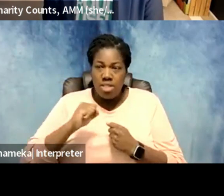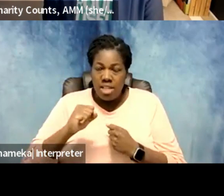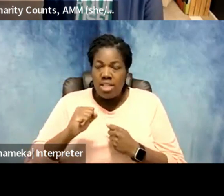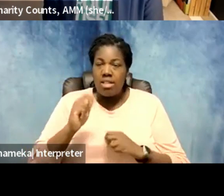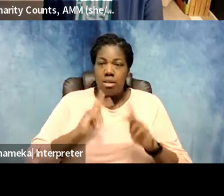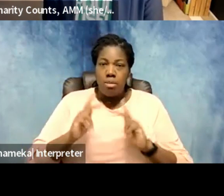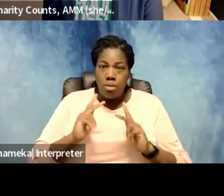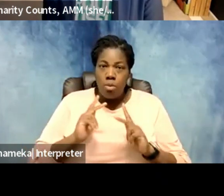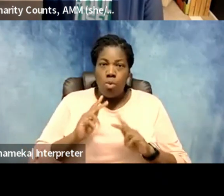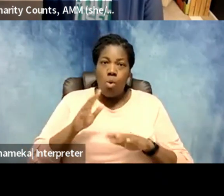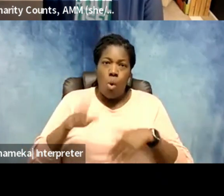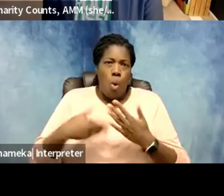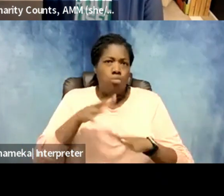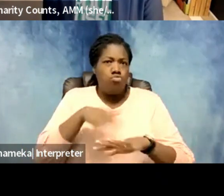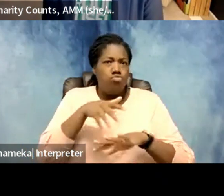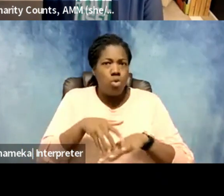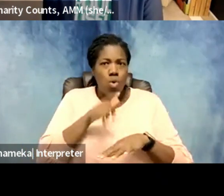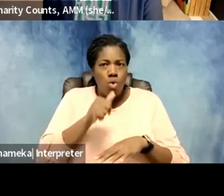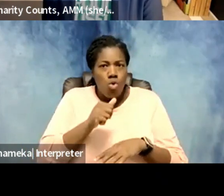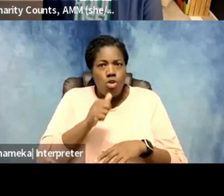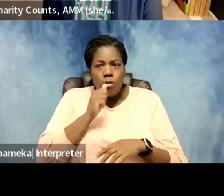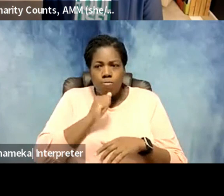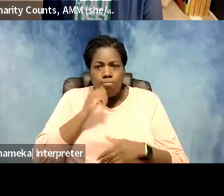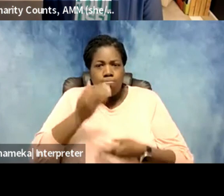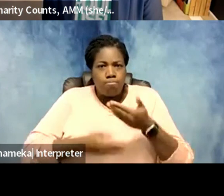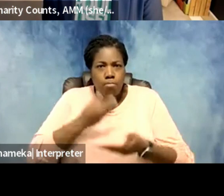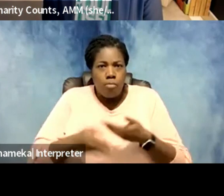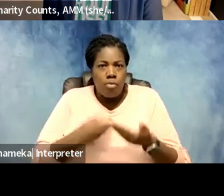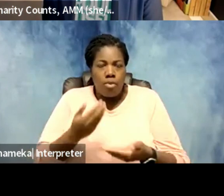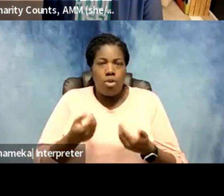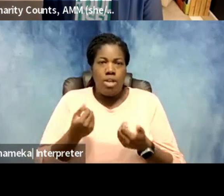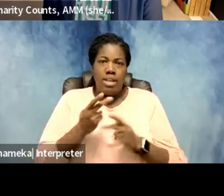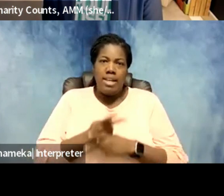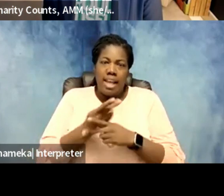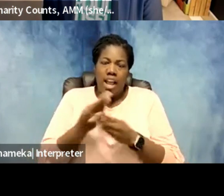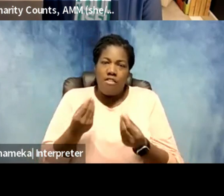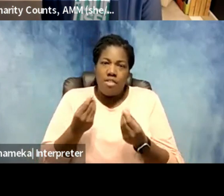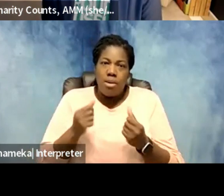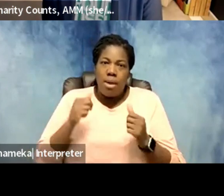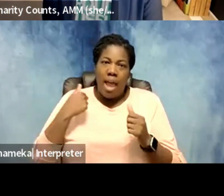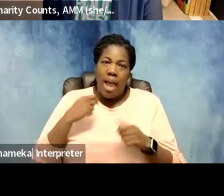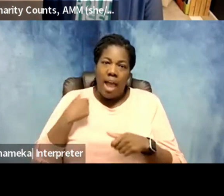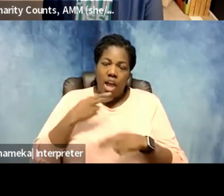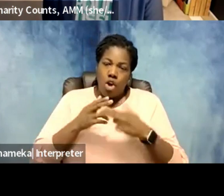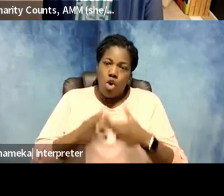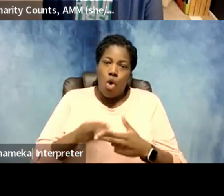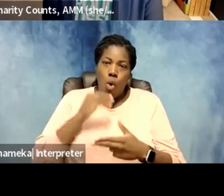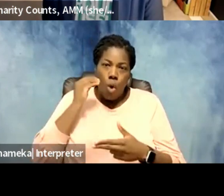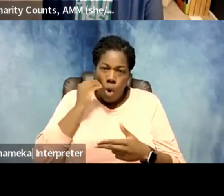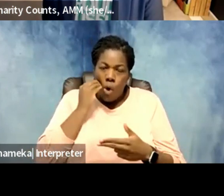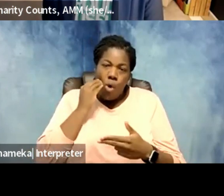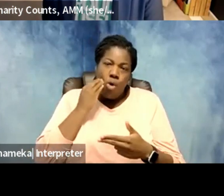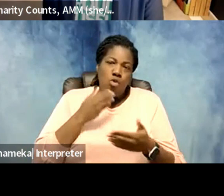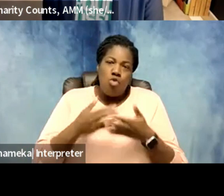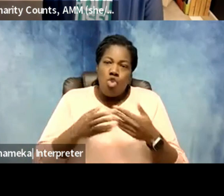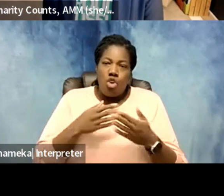and all indigenous peoples who have endured and continue to steward the land that I am privileged to call home, in spite of the devastation of